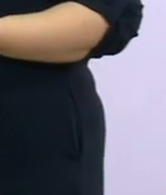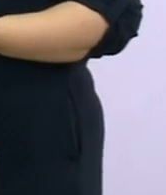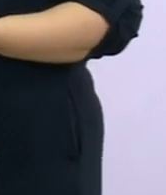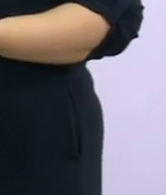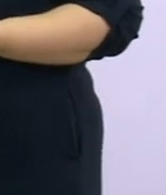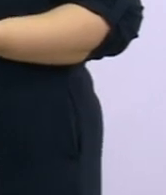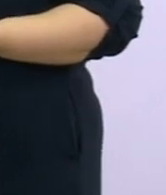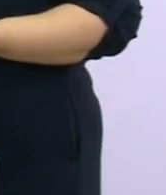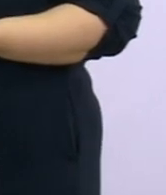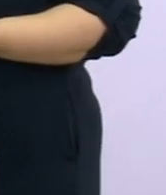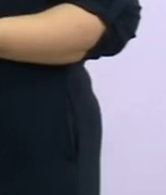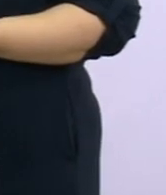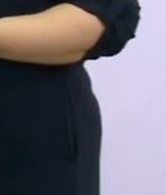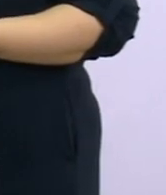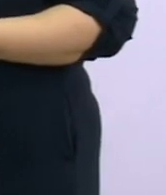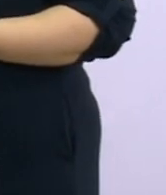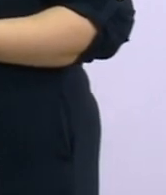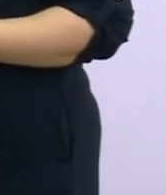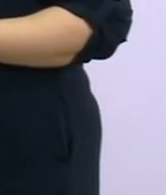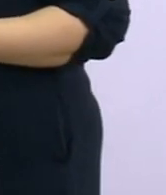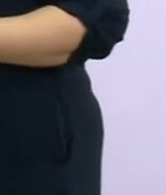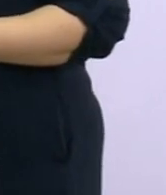better.